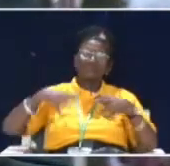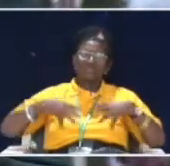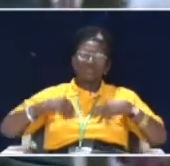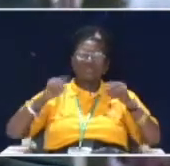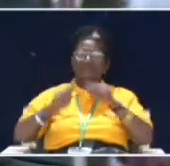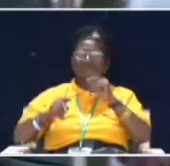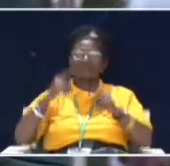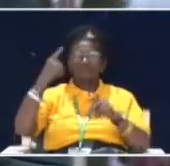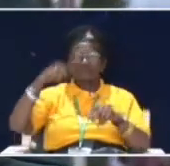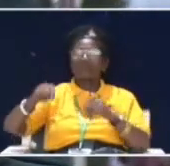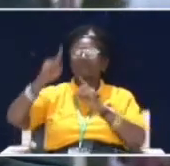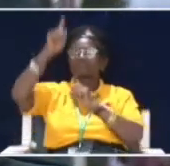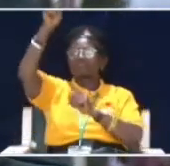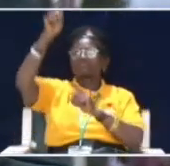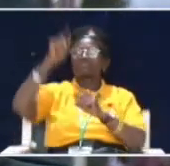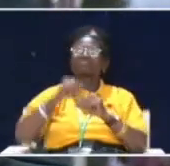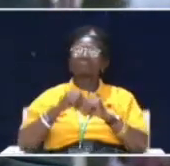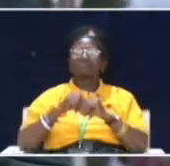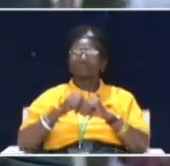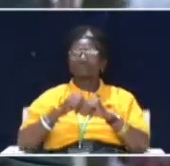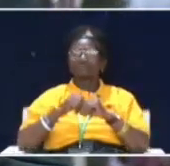fún ọ.